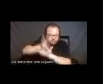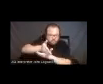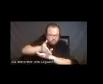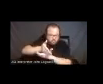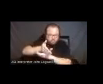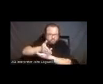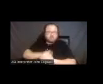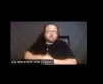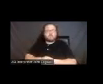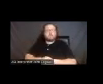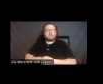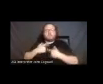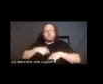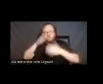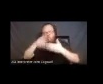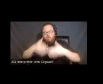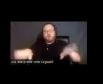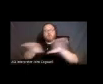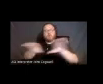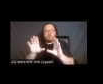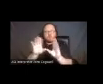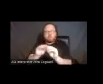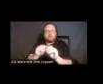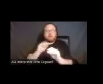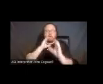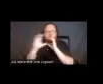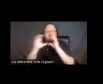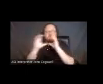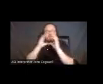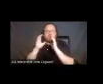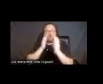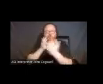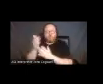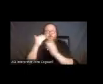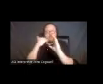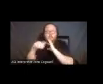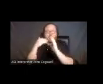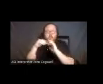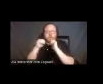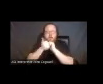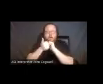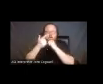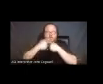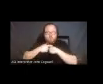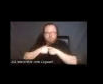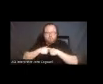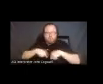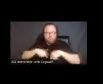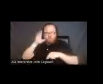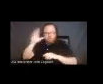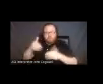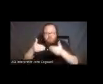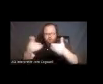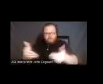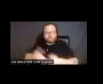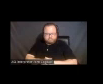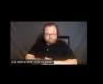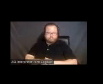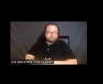disrupted, we will close the meeting and communicate via email how we will